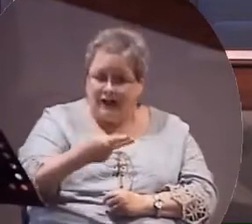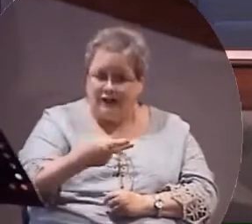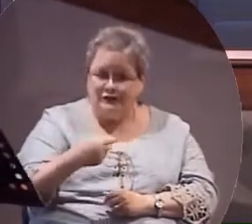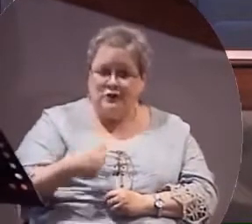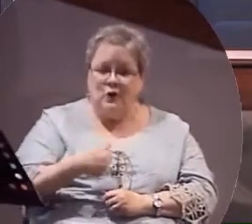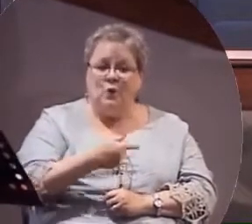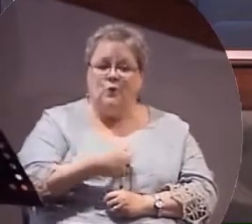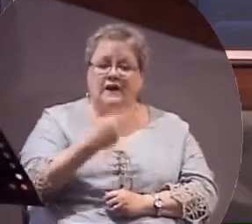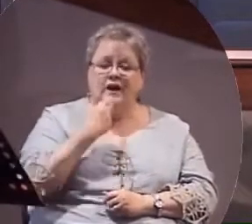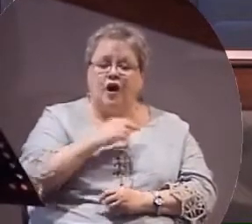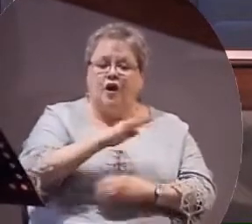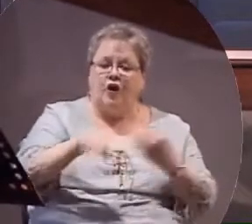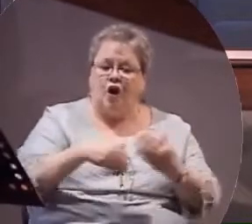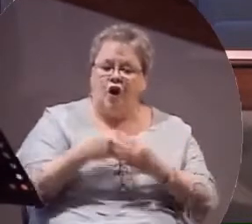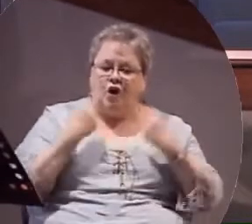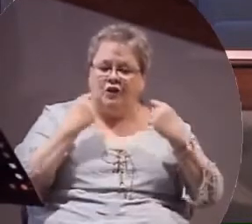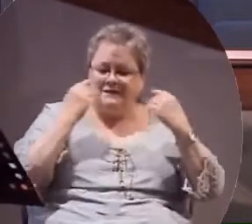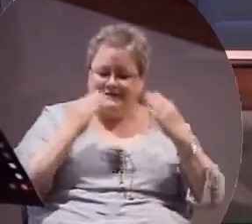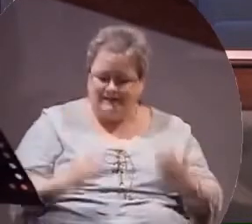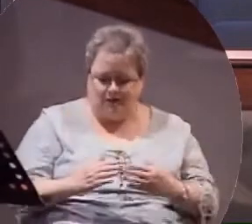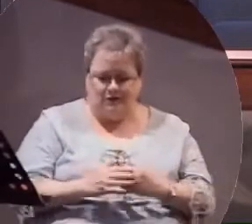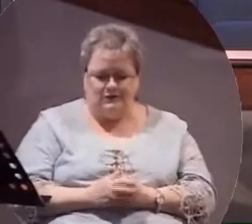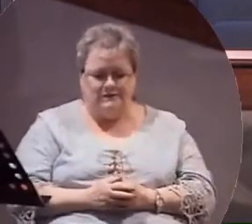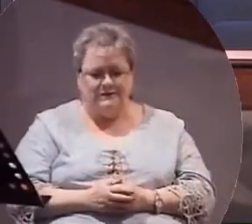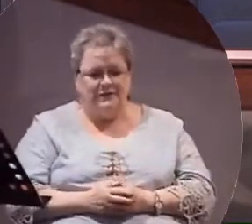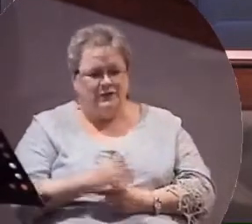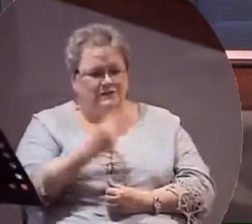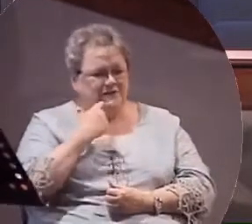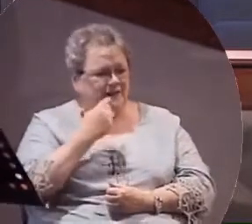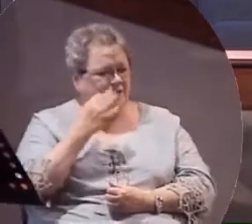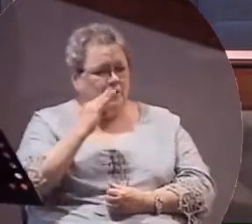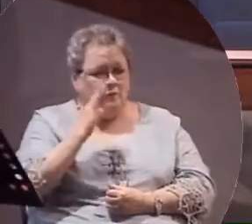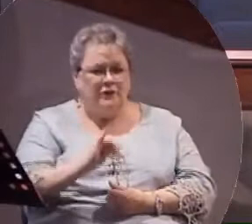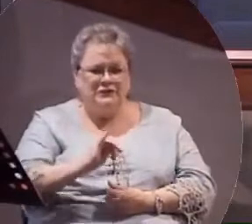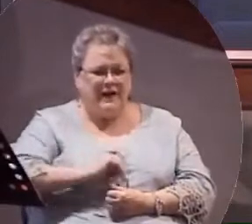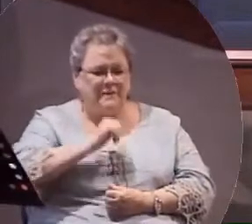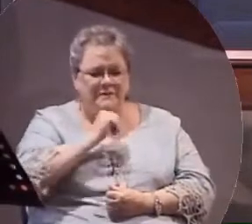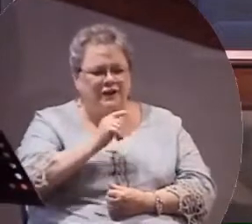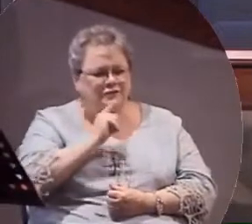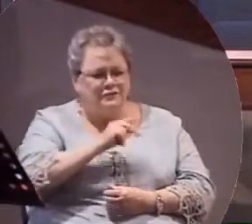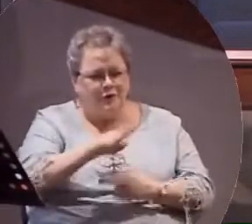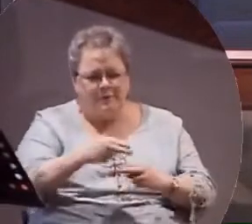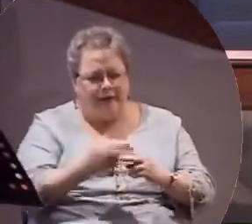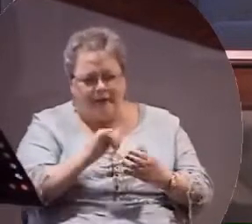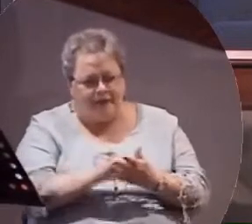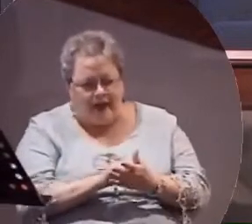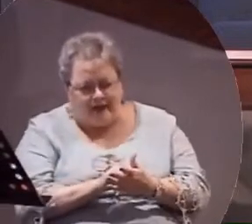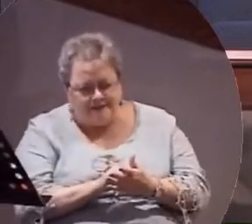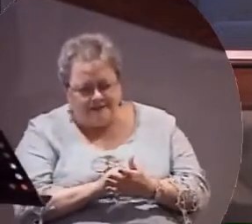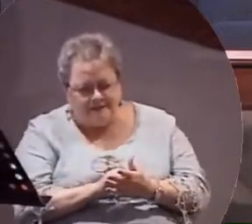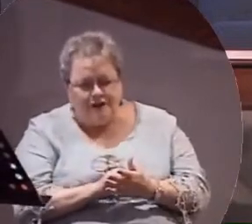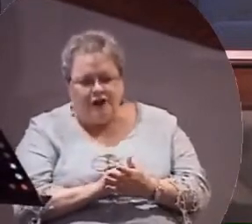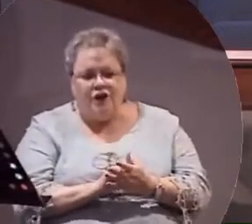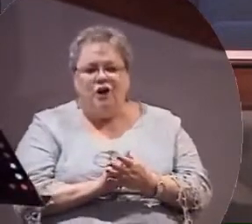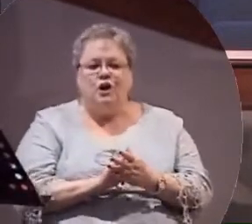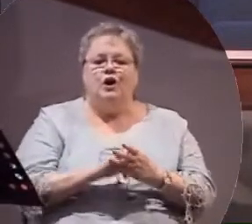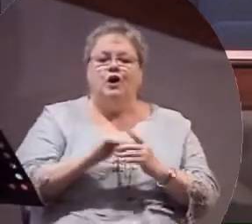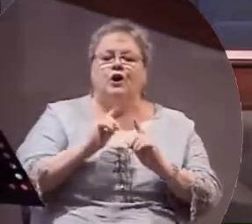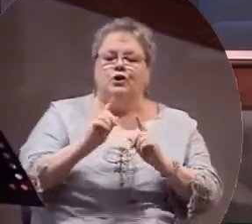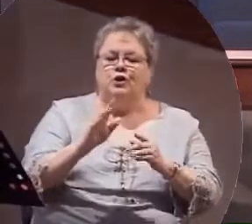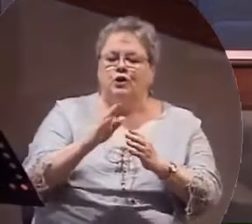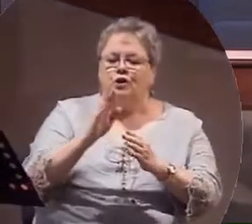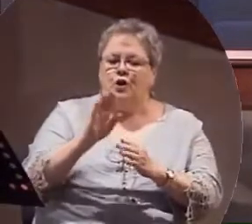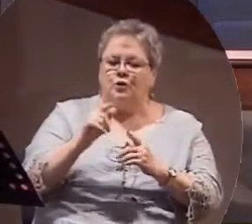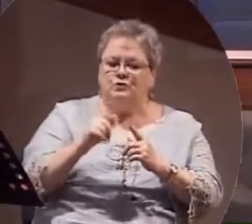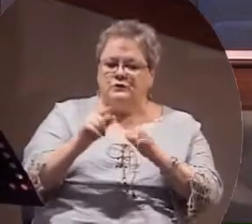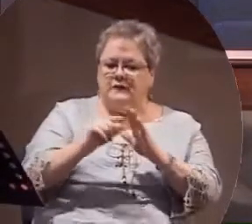are all sinners. You say, I still am not convinced it. We all go back to that 1 Corinthians chapter 9, chapter 6, verse